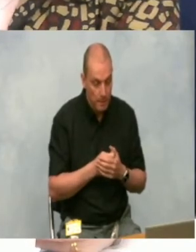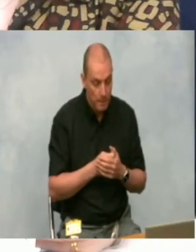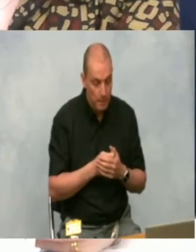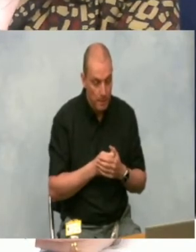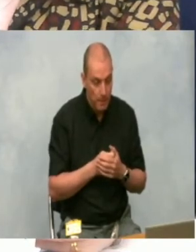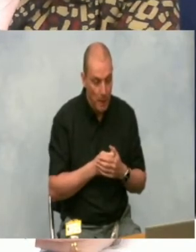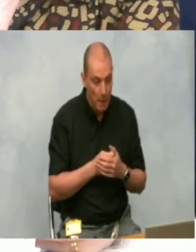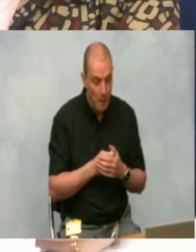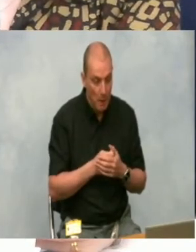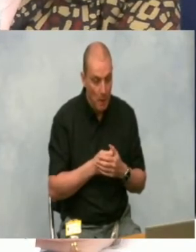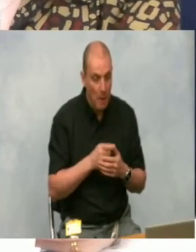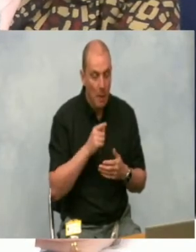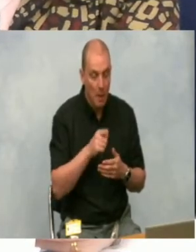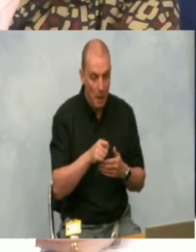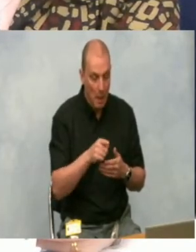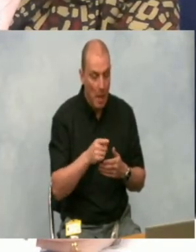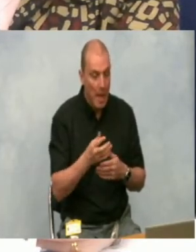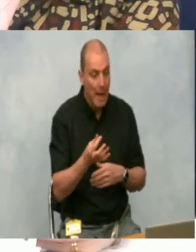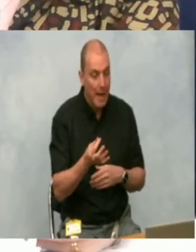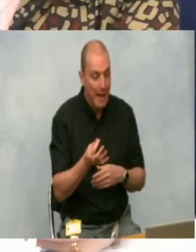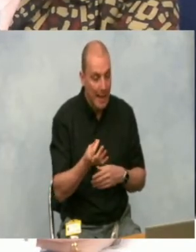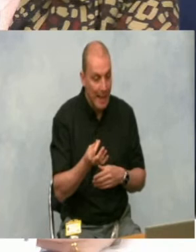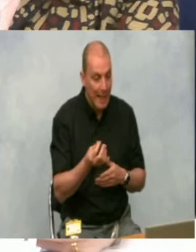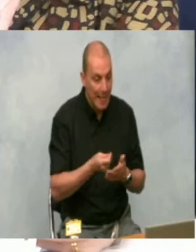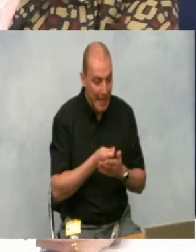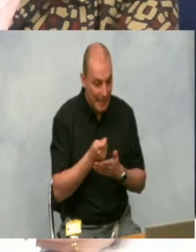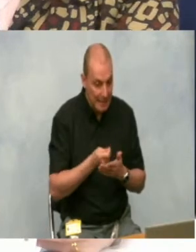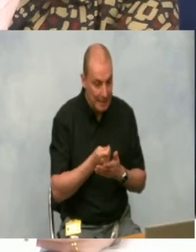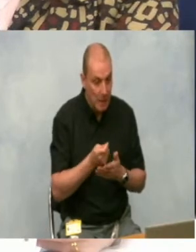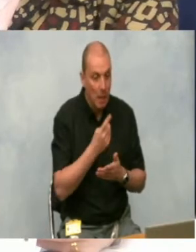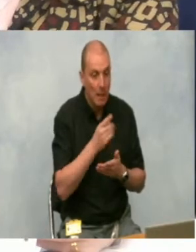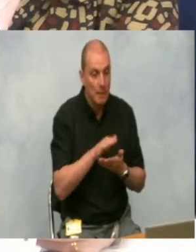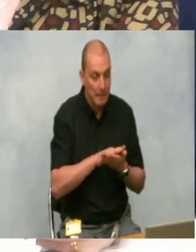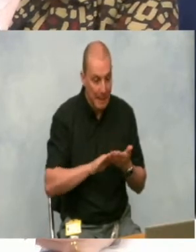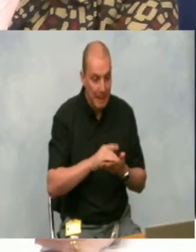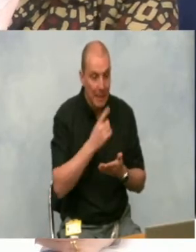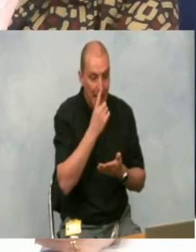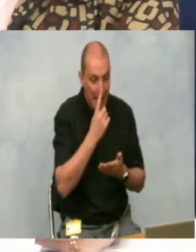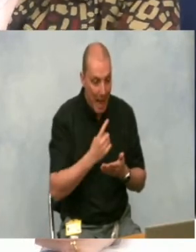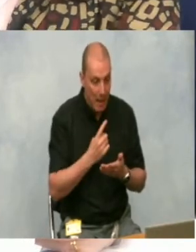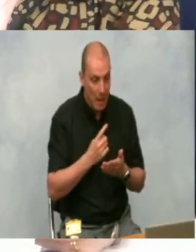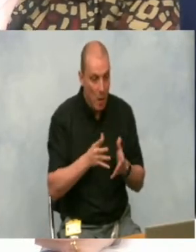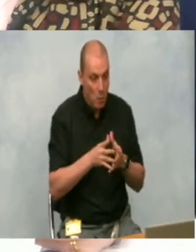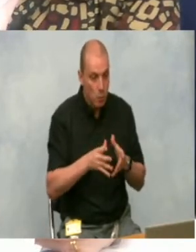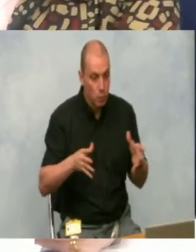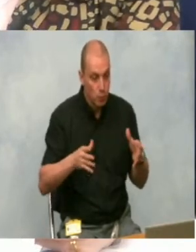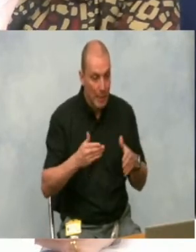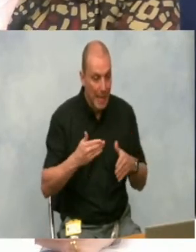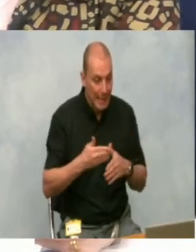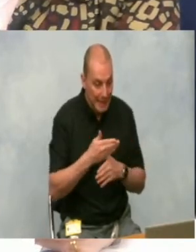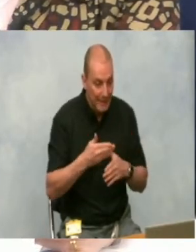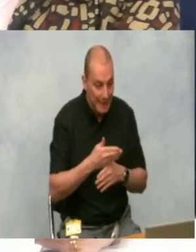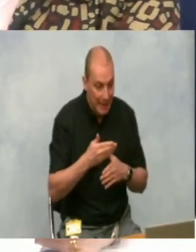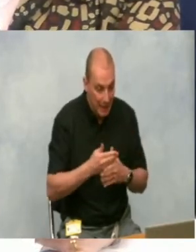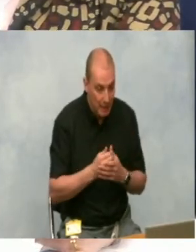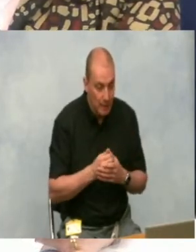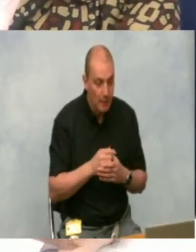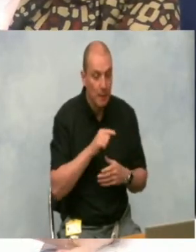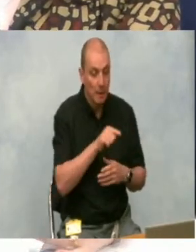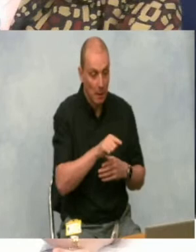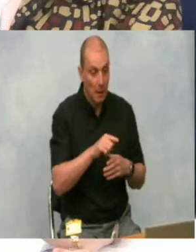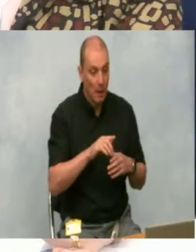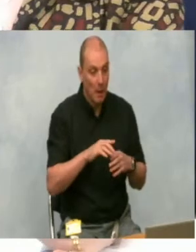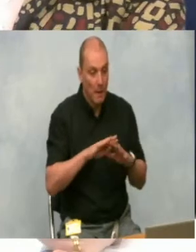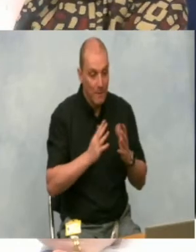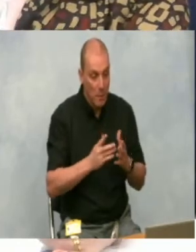the proposed lease will enable the club to increase their membership and their activities. Blantyre Victoria Youth Football Club will